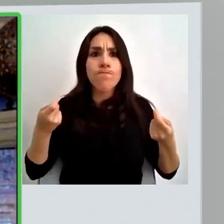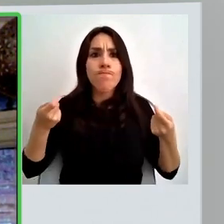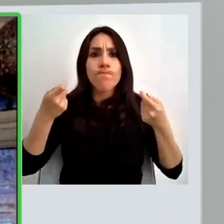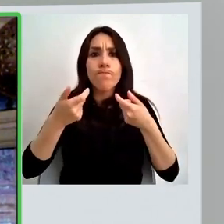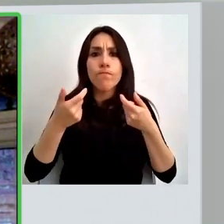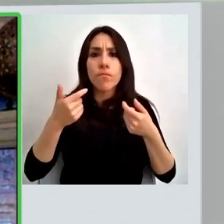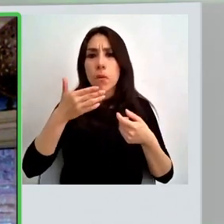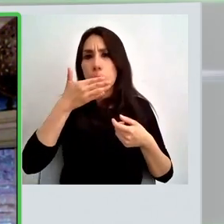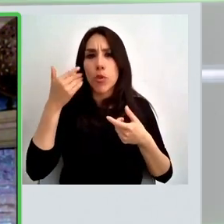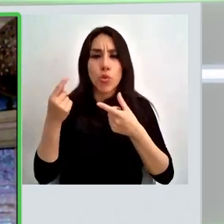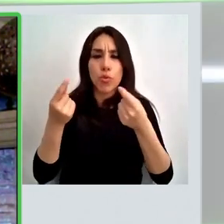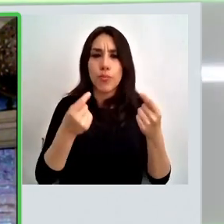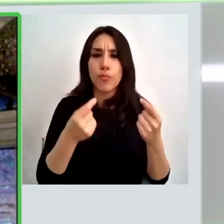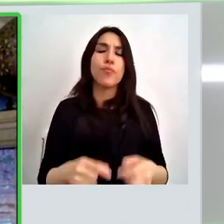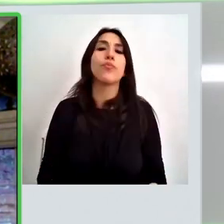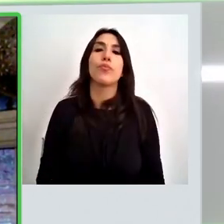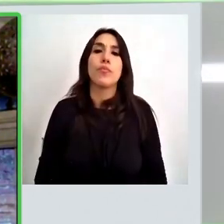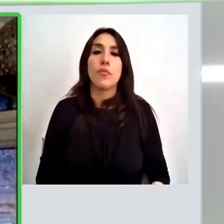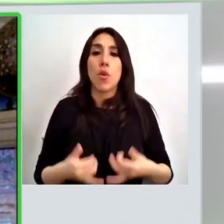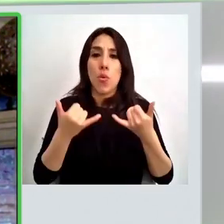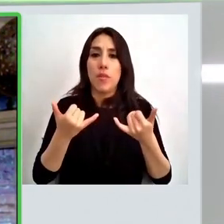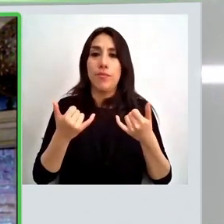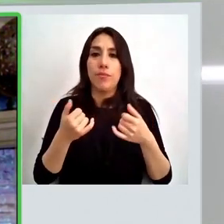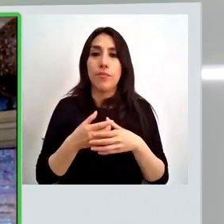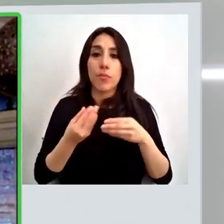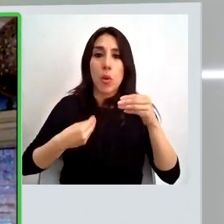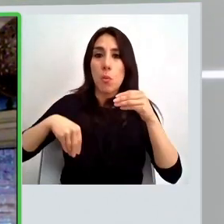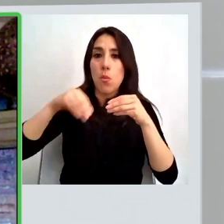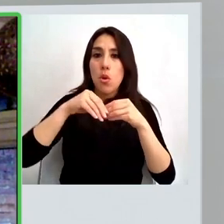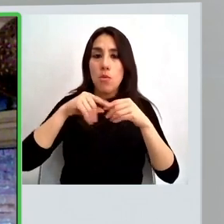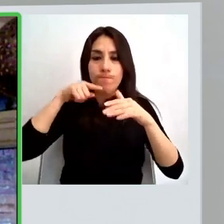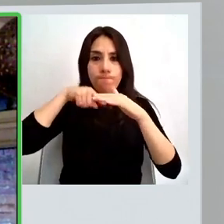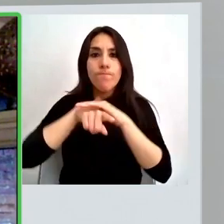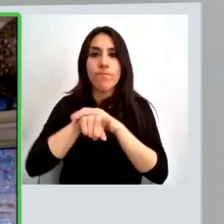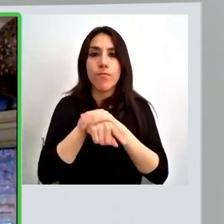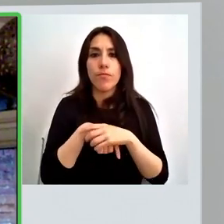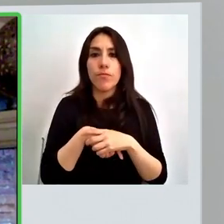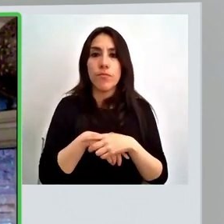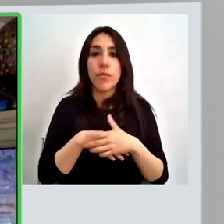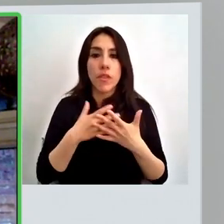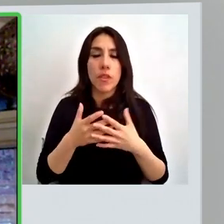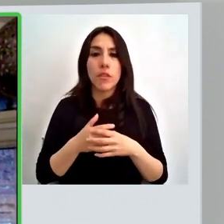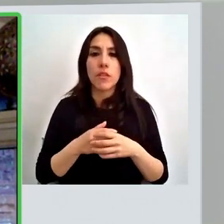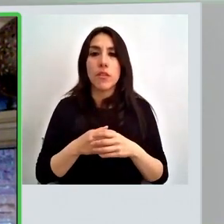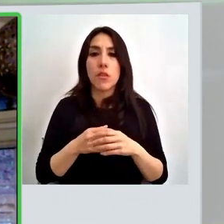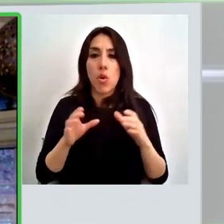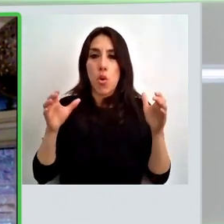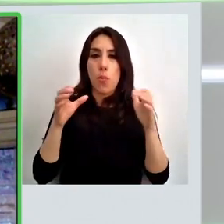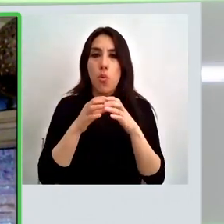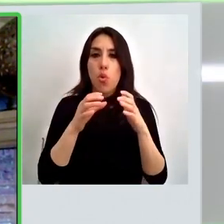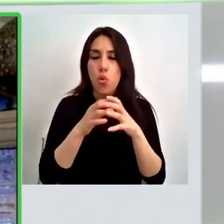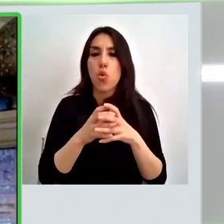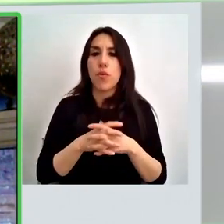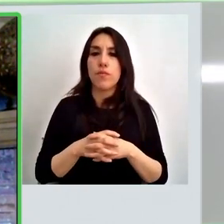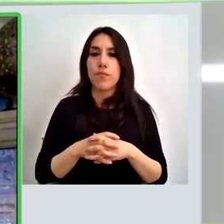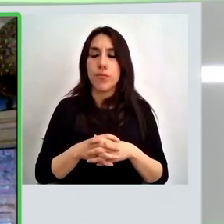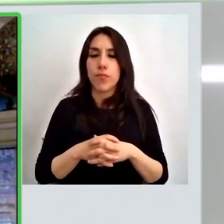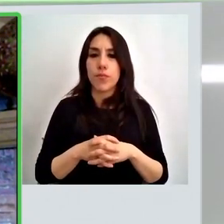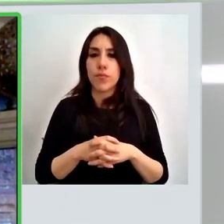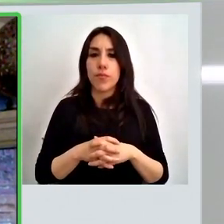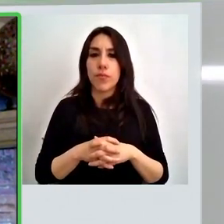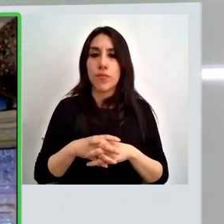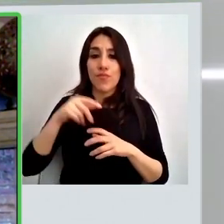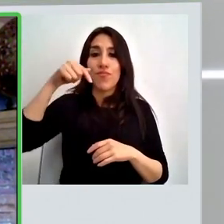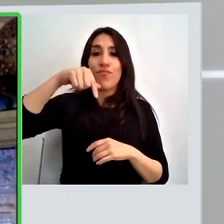then lastly, that particular employee resource group has a place on the board. So there is a very strong line